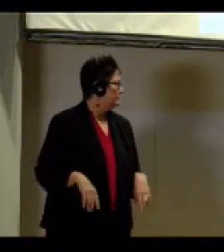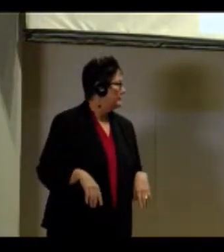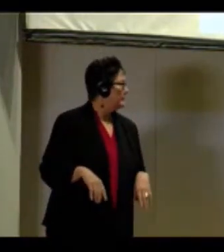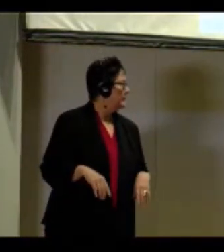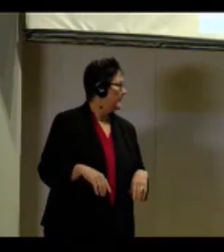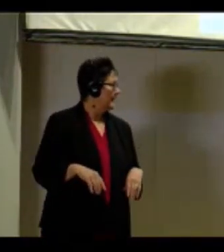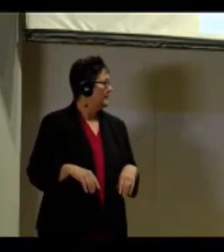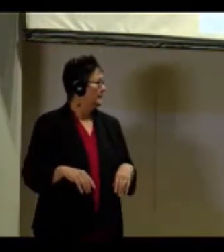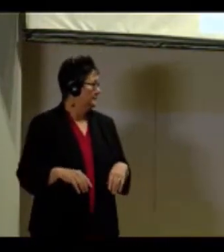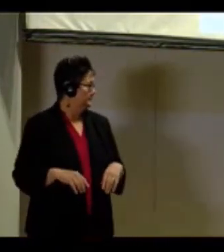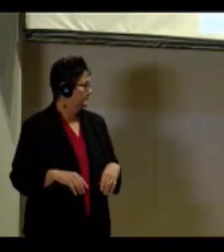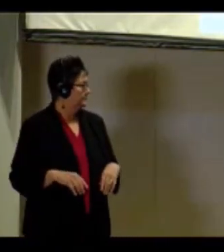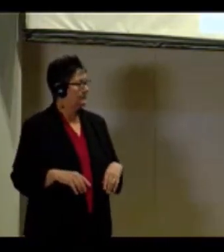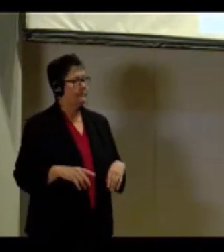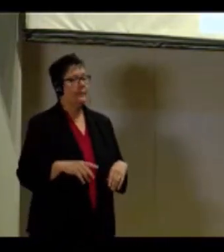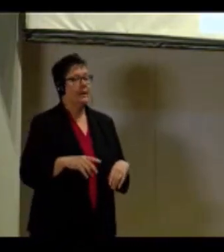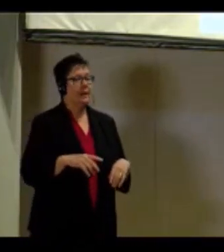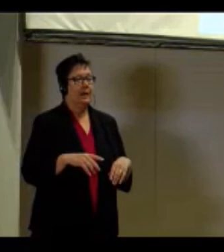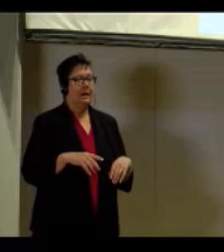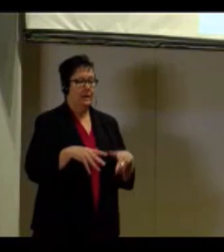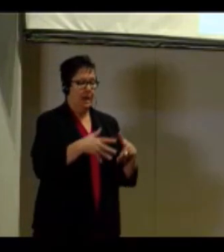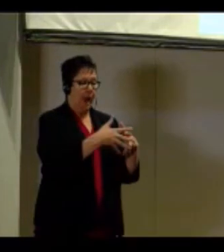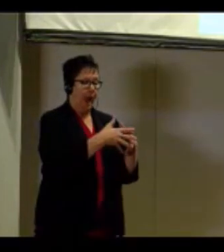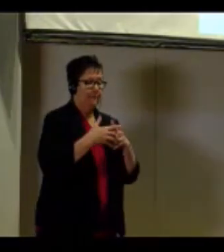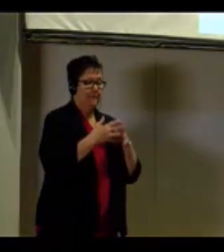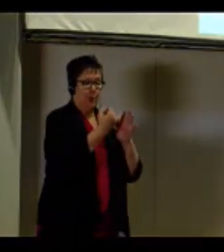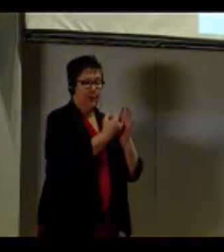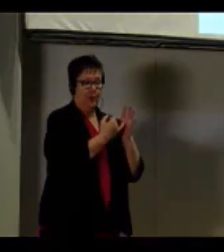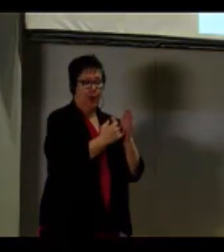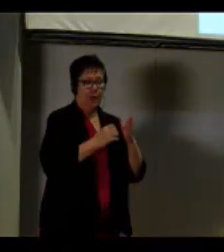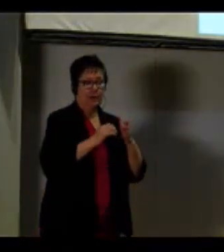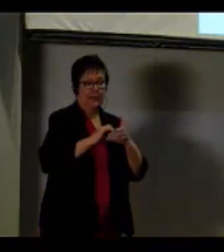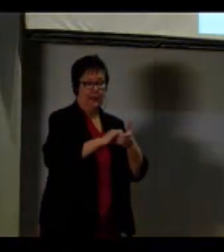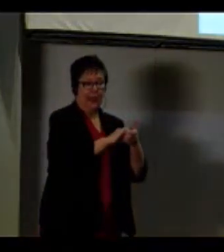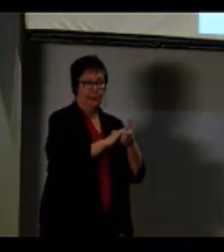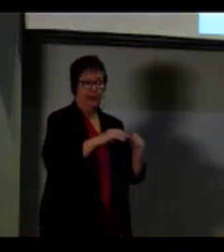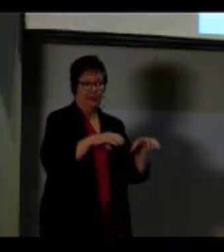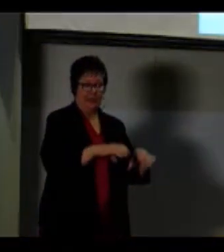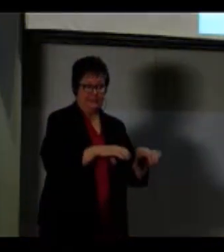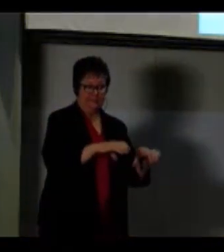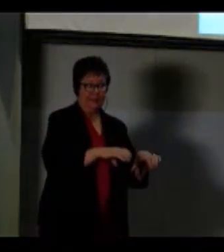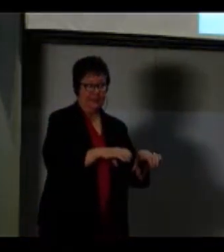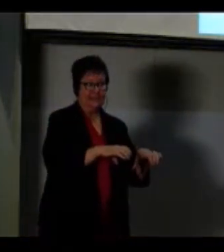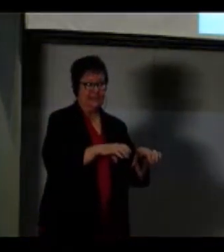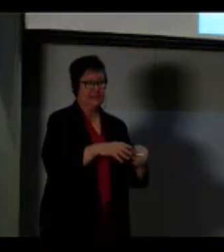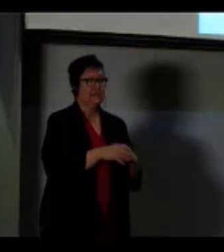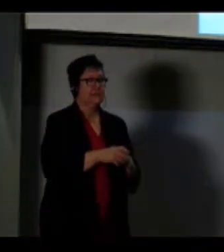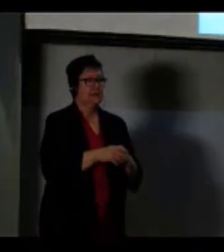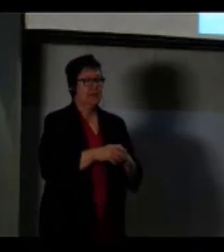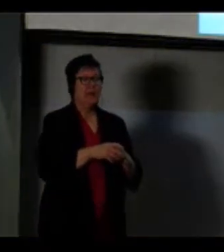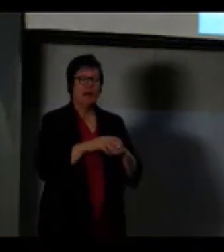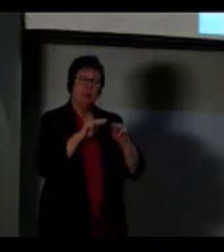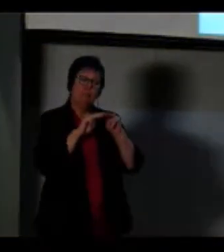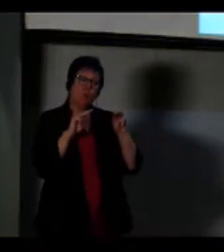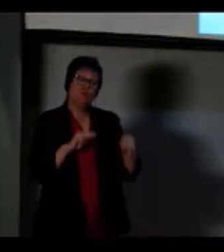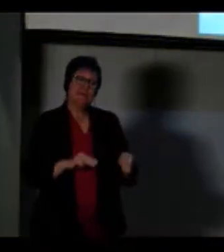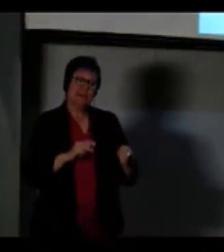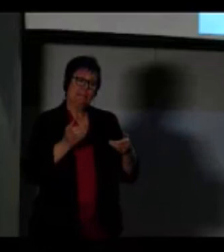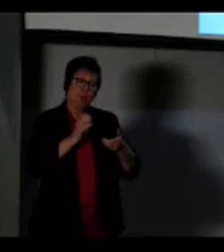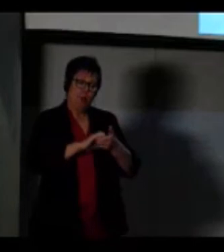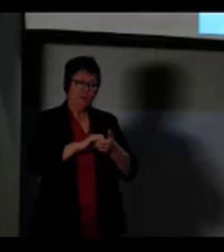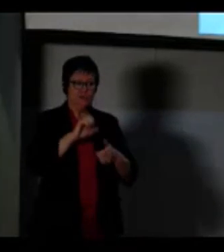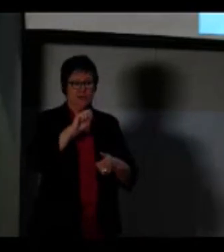with the activities of the American Art Collaborative. And this is a museum partnership that Sam has